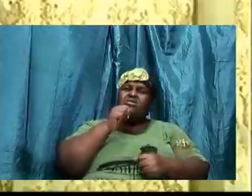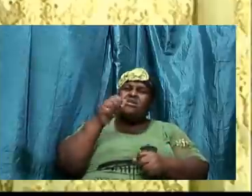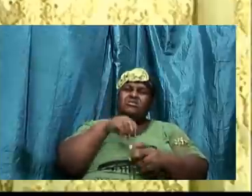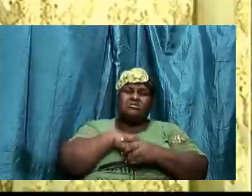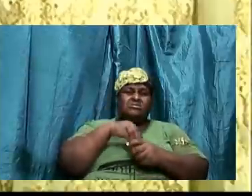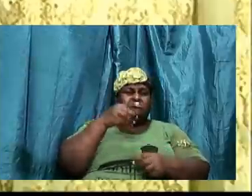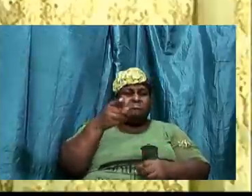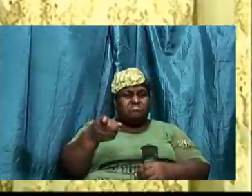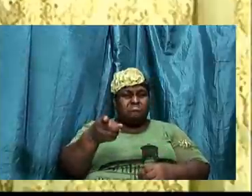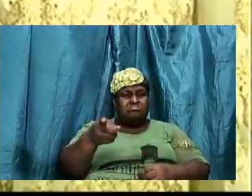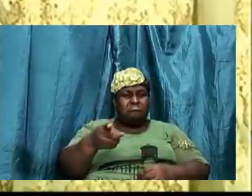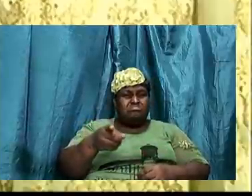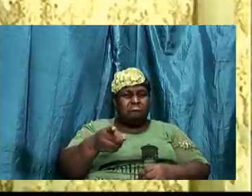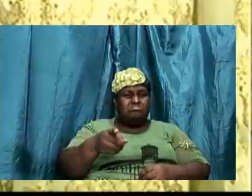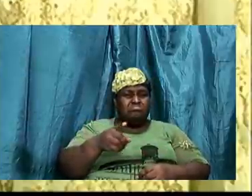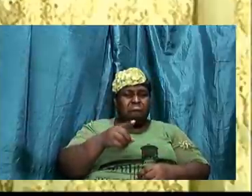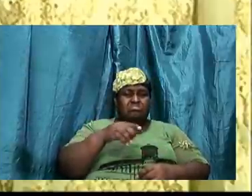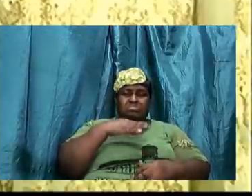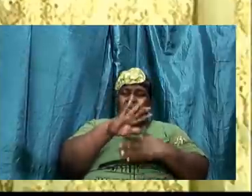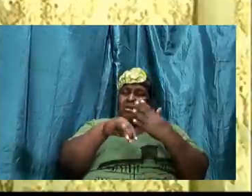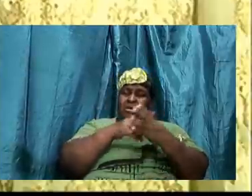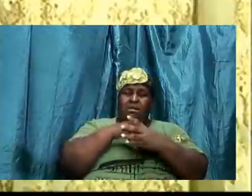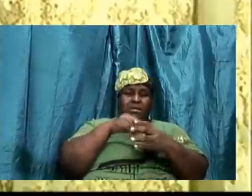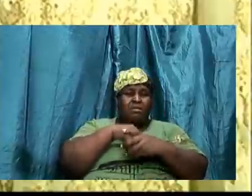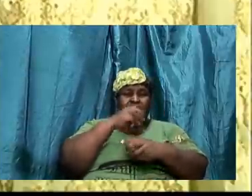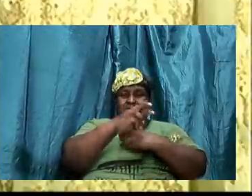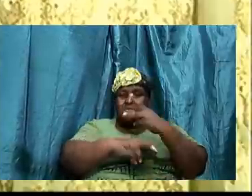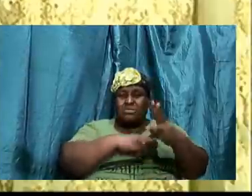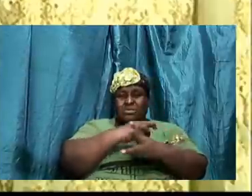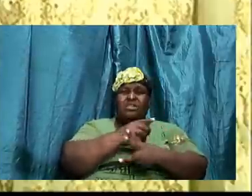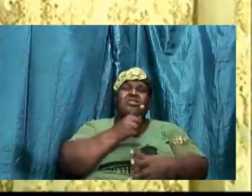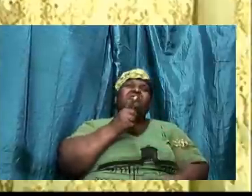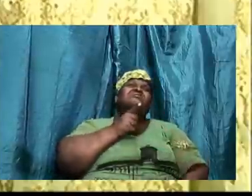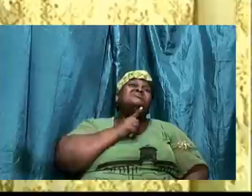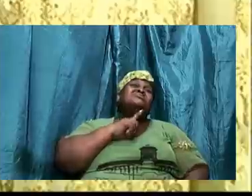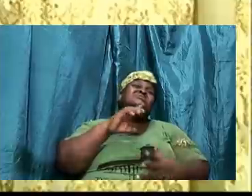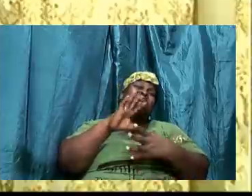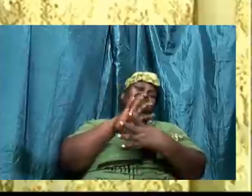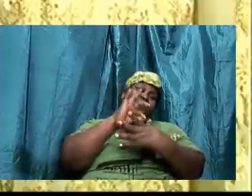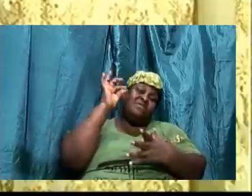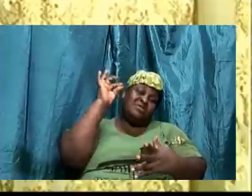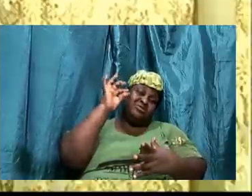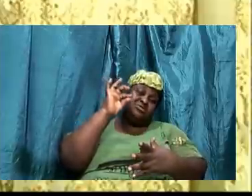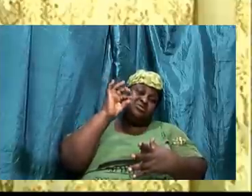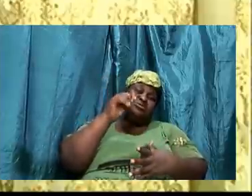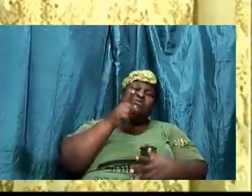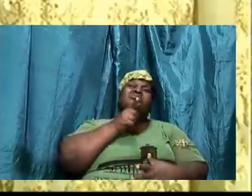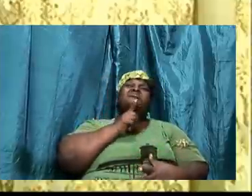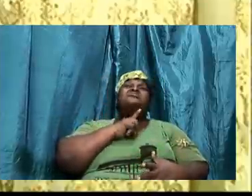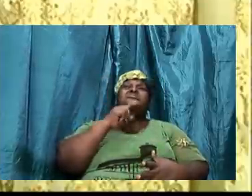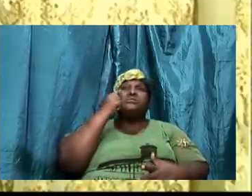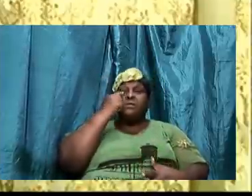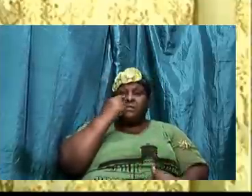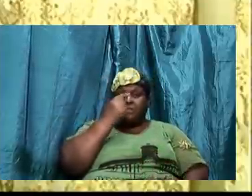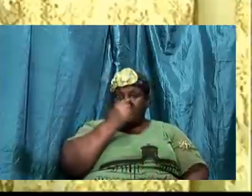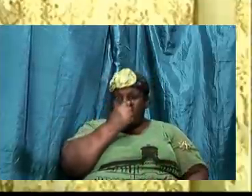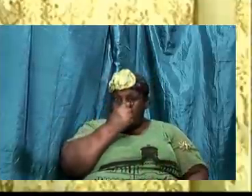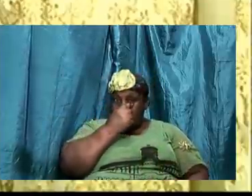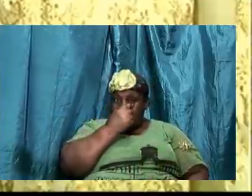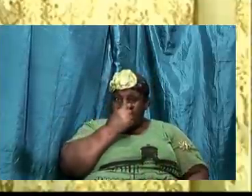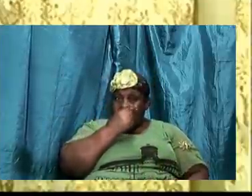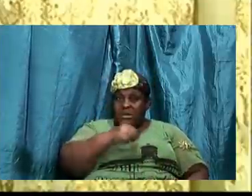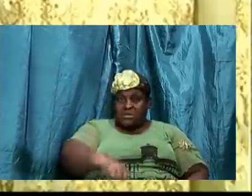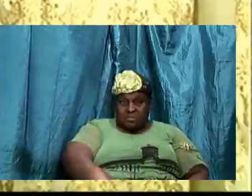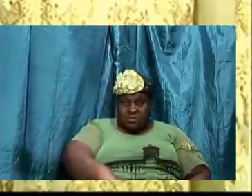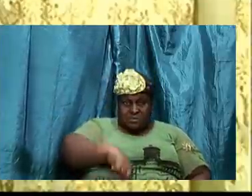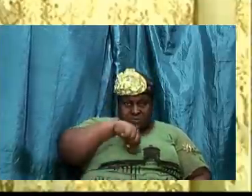the lust of the flesh, the lust of the eyes, and the pride of life. And Paul the Apostle,